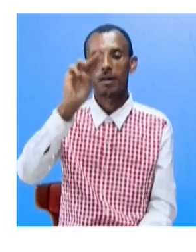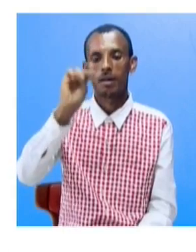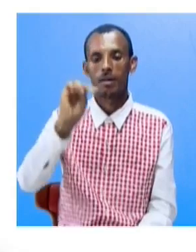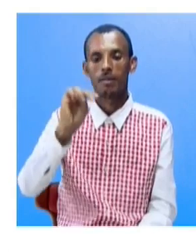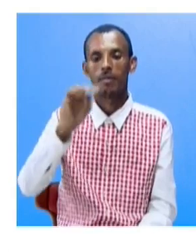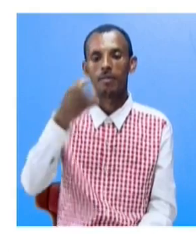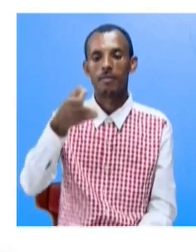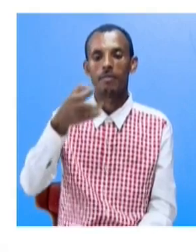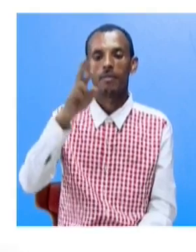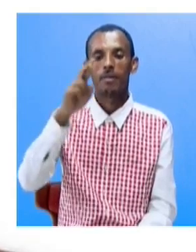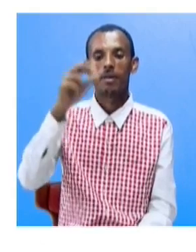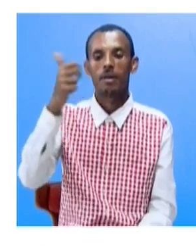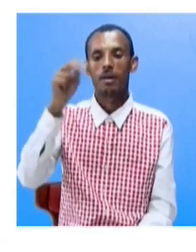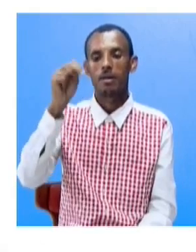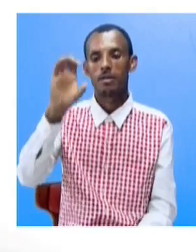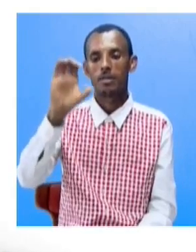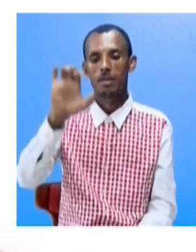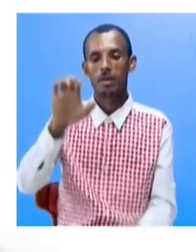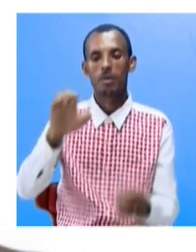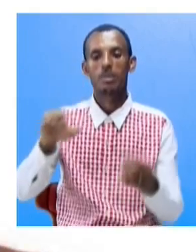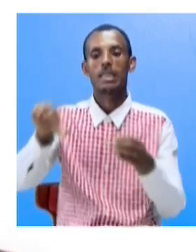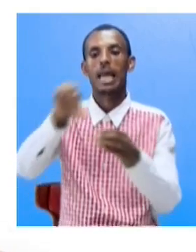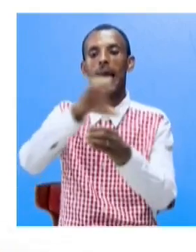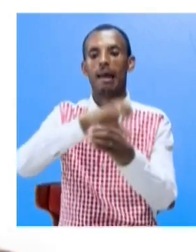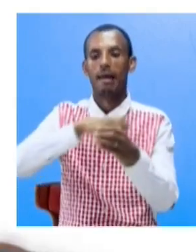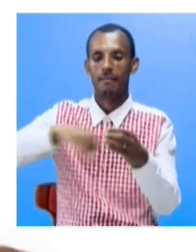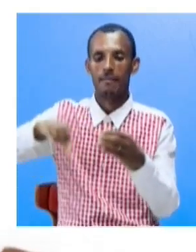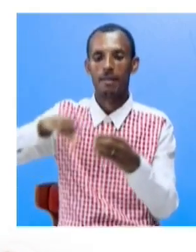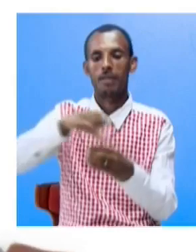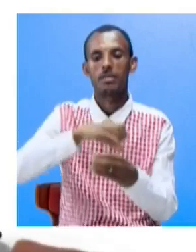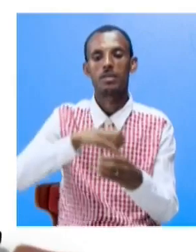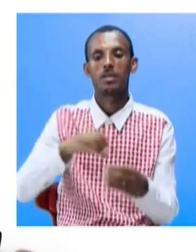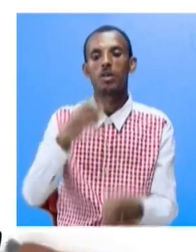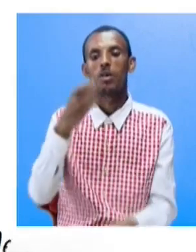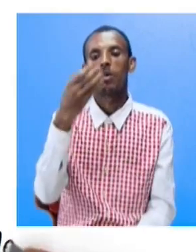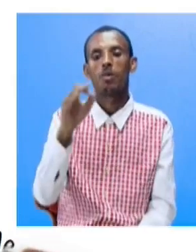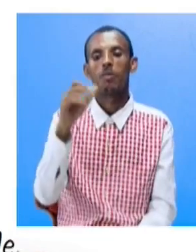The circumference of a circle.